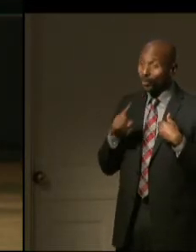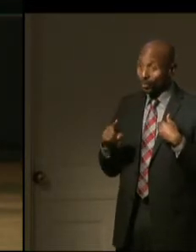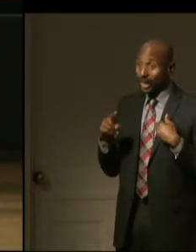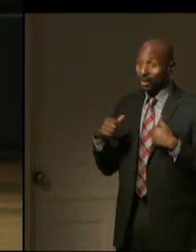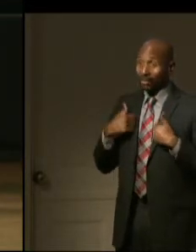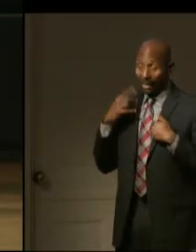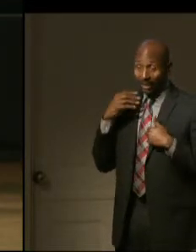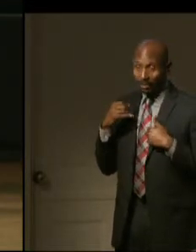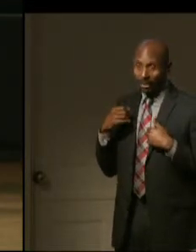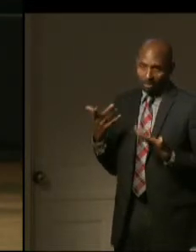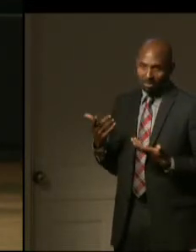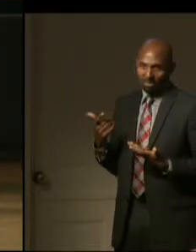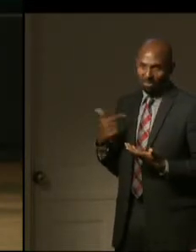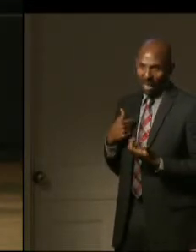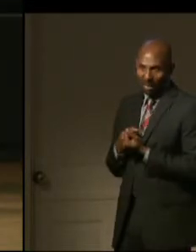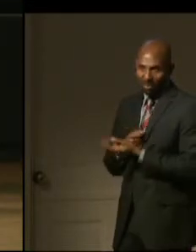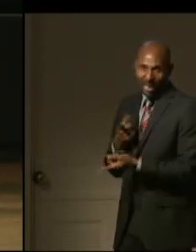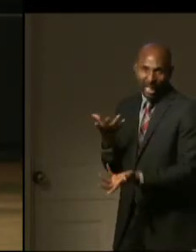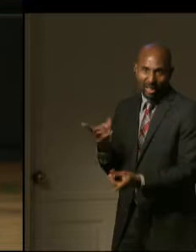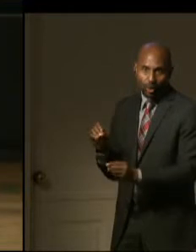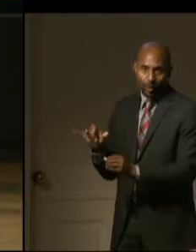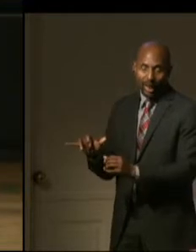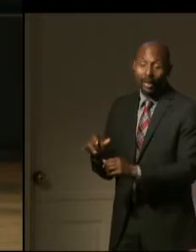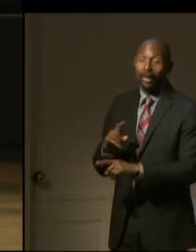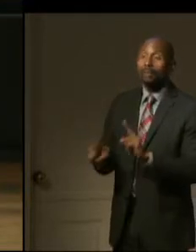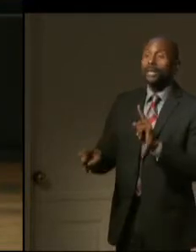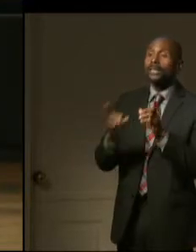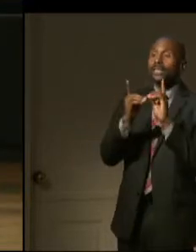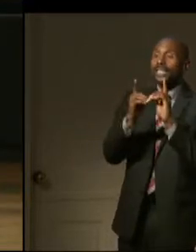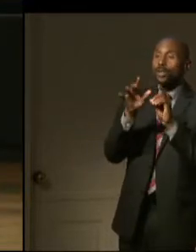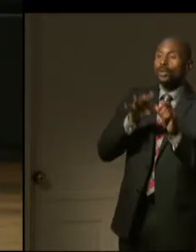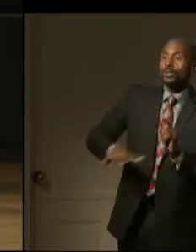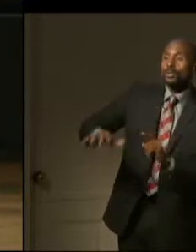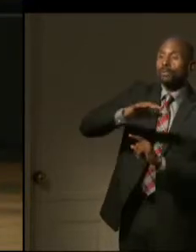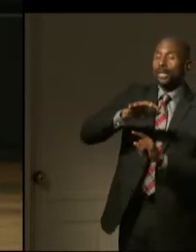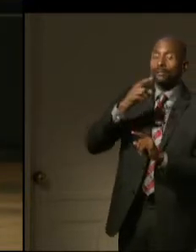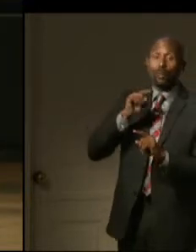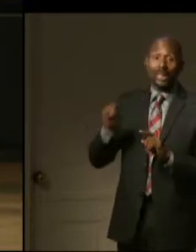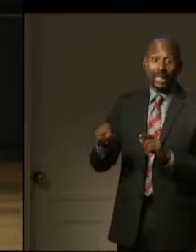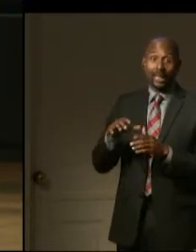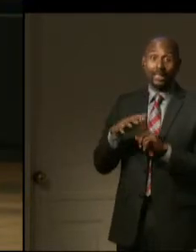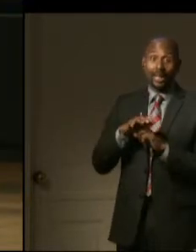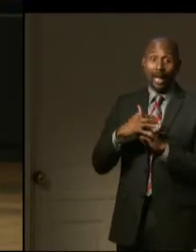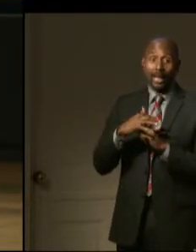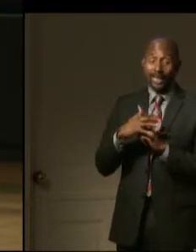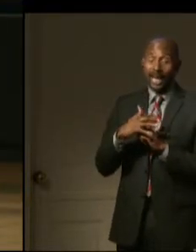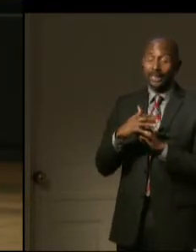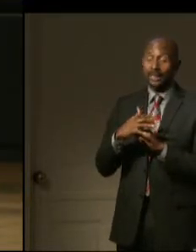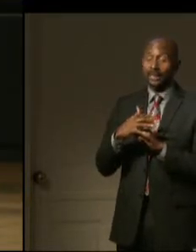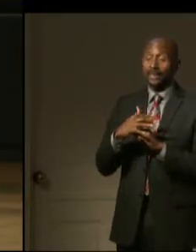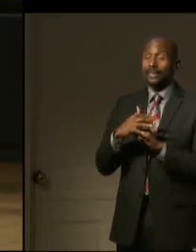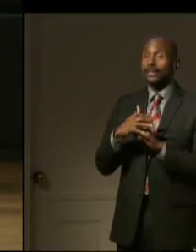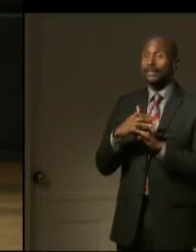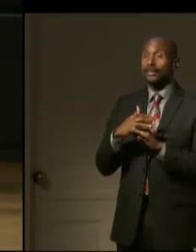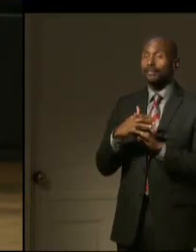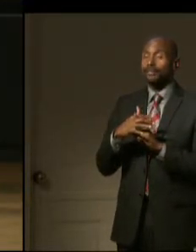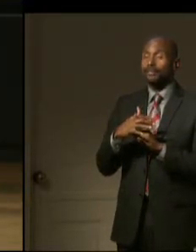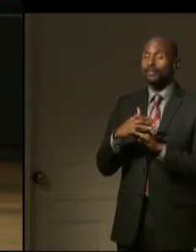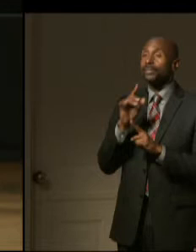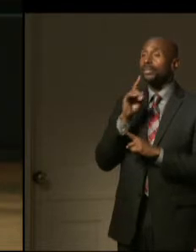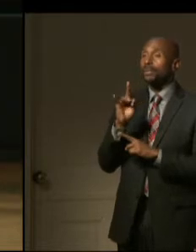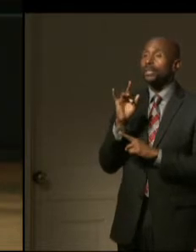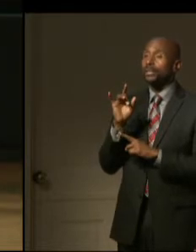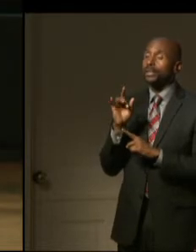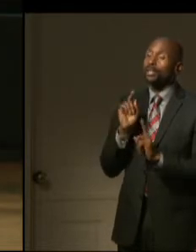But the point of the digital space in this context is really